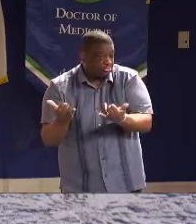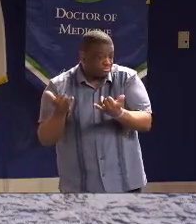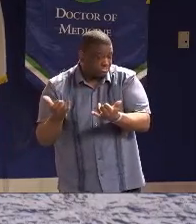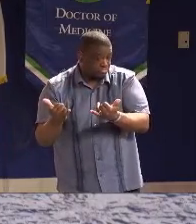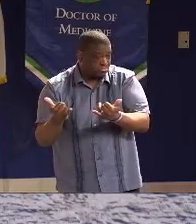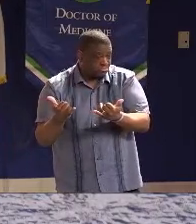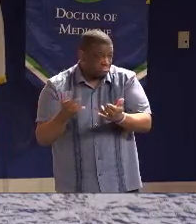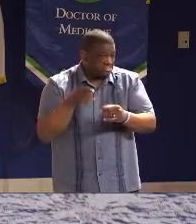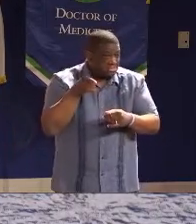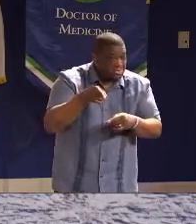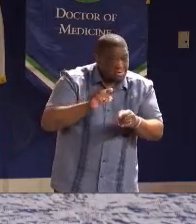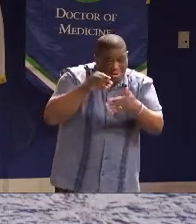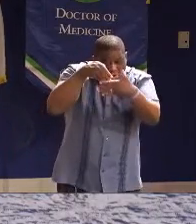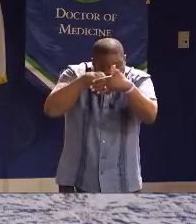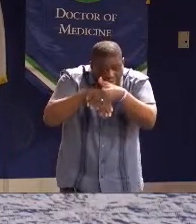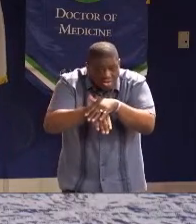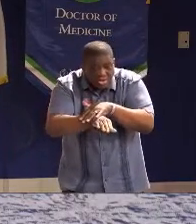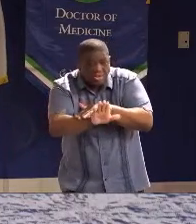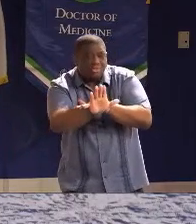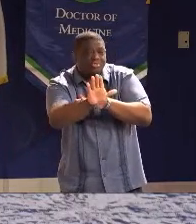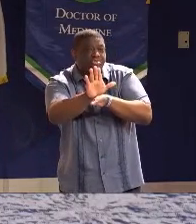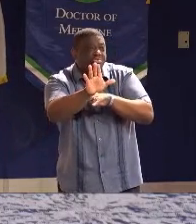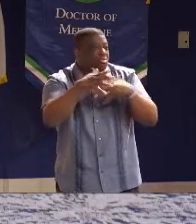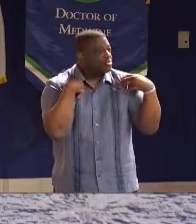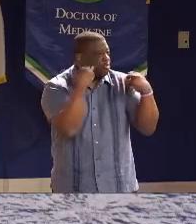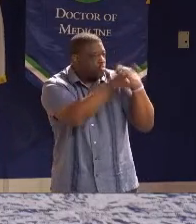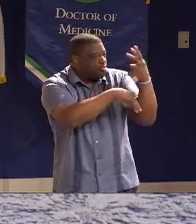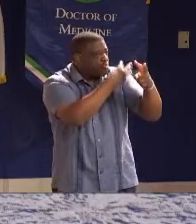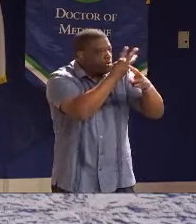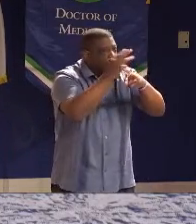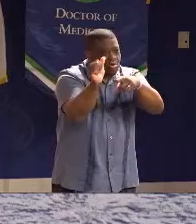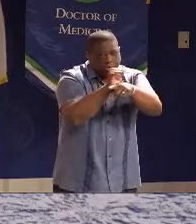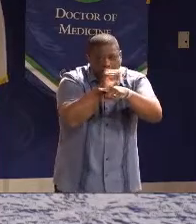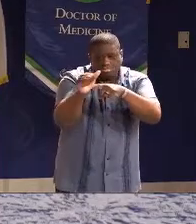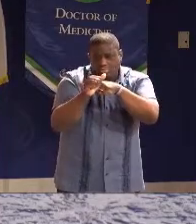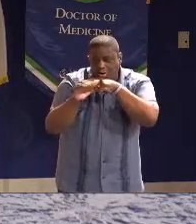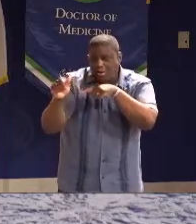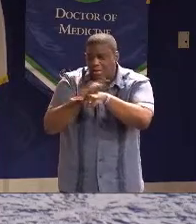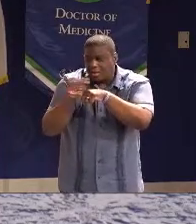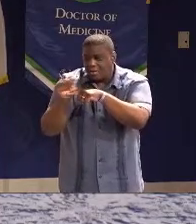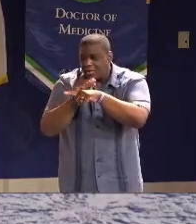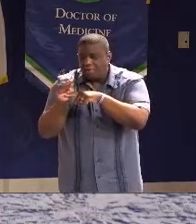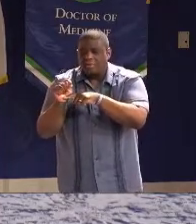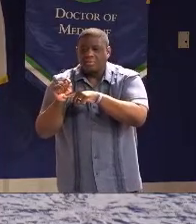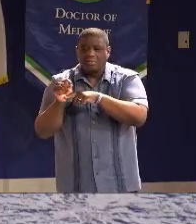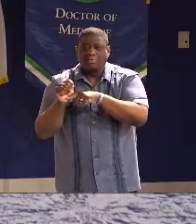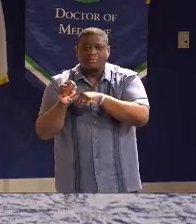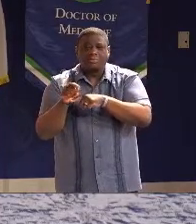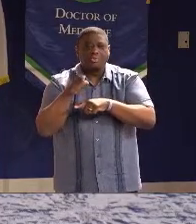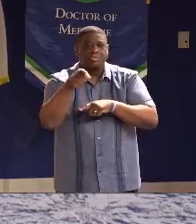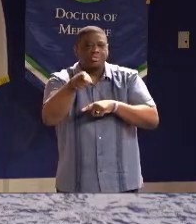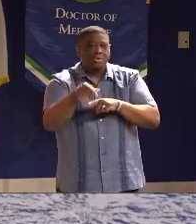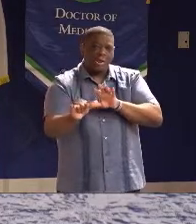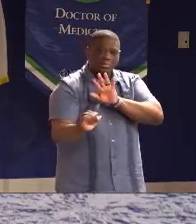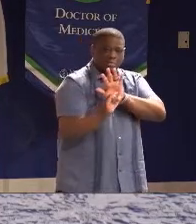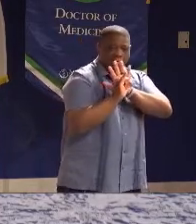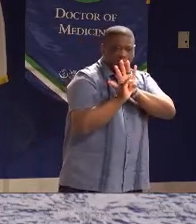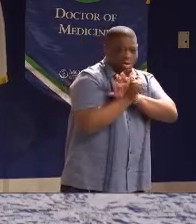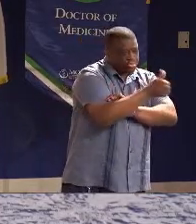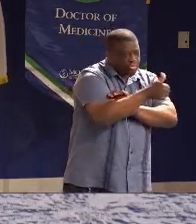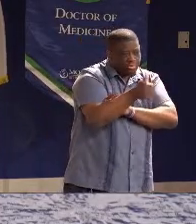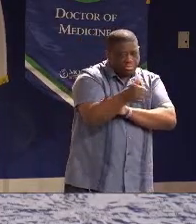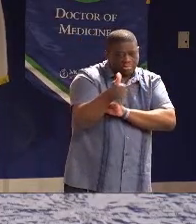going to actually go into the brave new world of training. And not only will you represent yourselves and